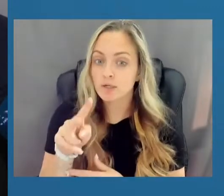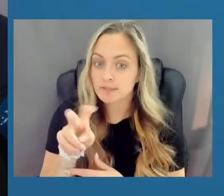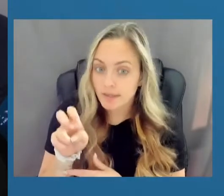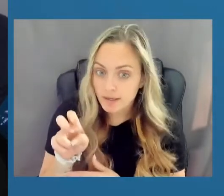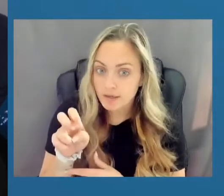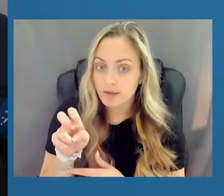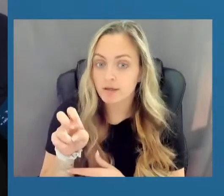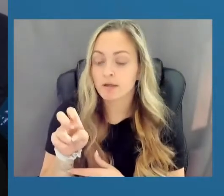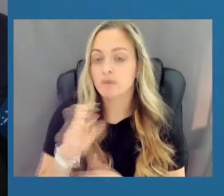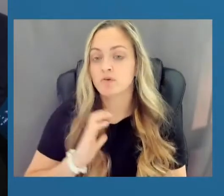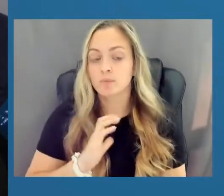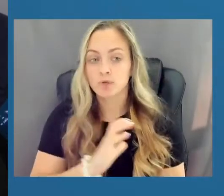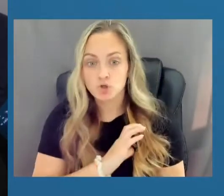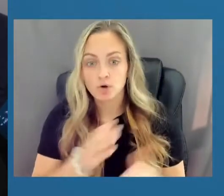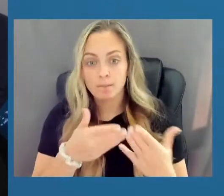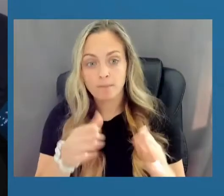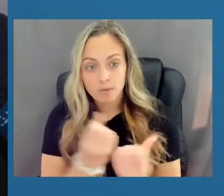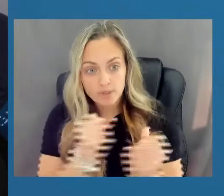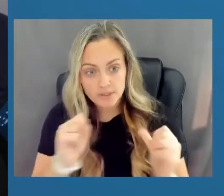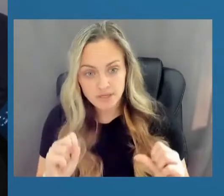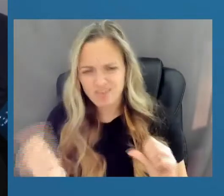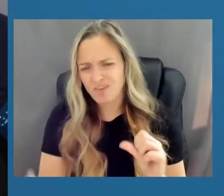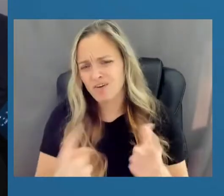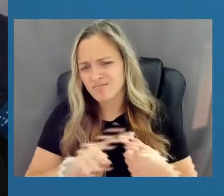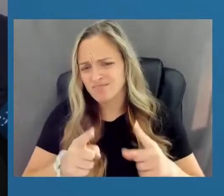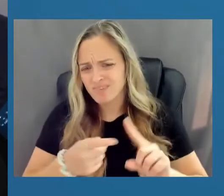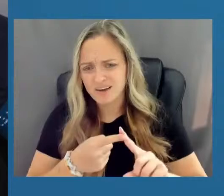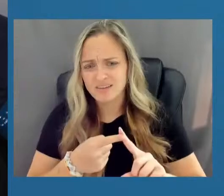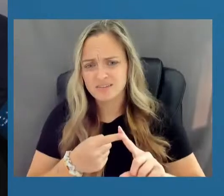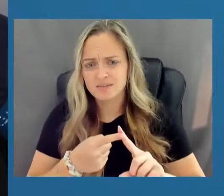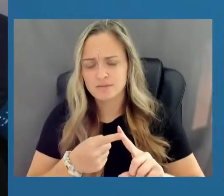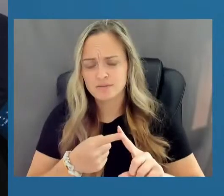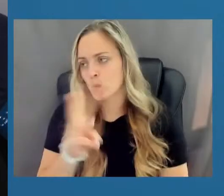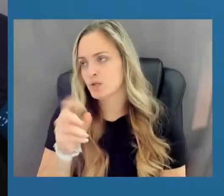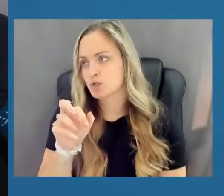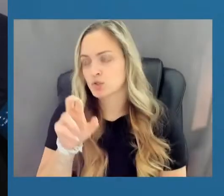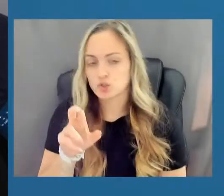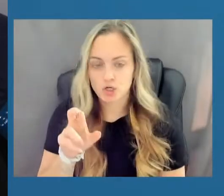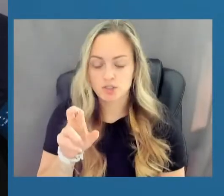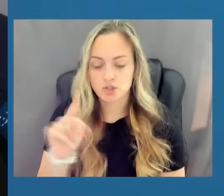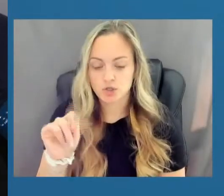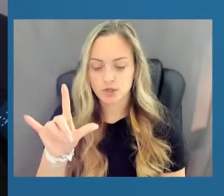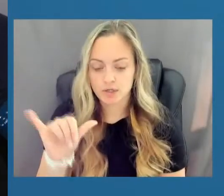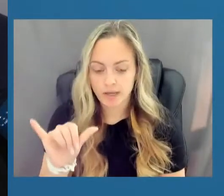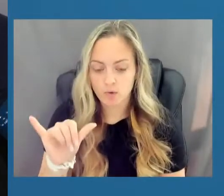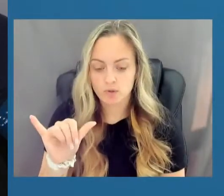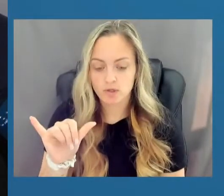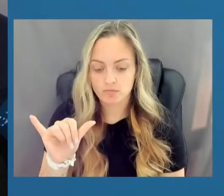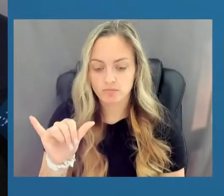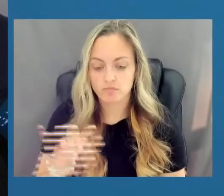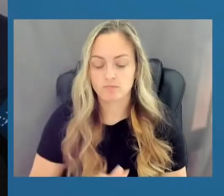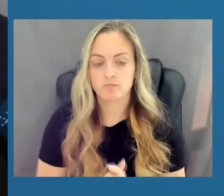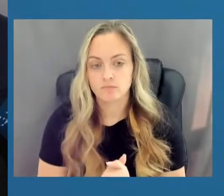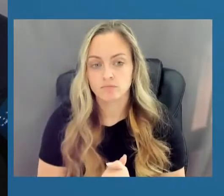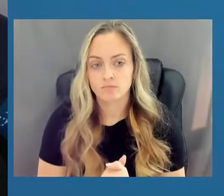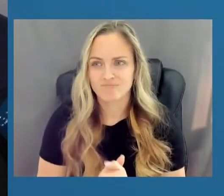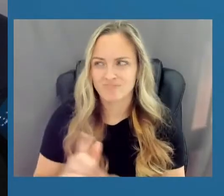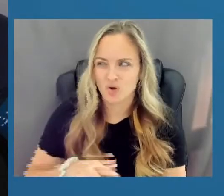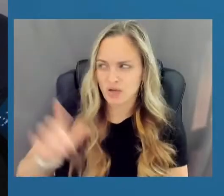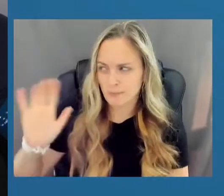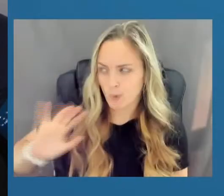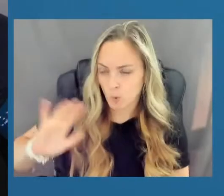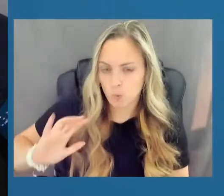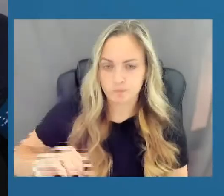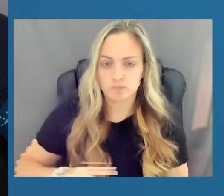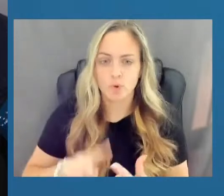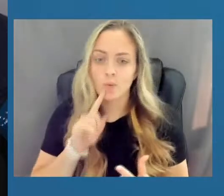of public safety and all of my friends. I was a Westchester county legislator long ago, and I wanted to give a shout